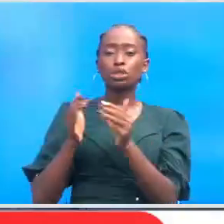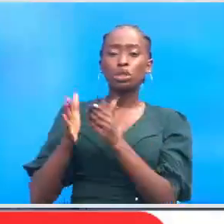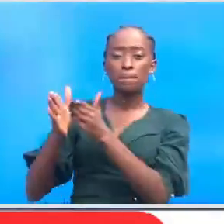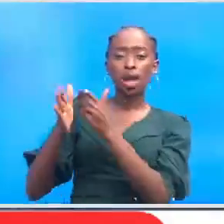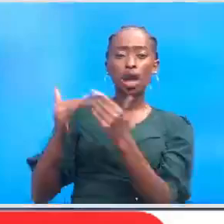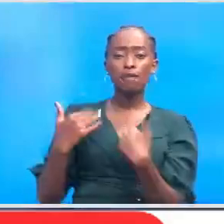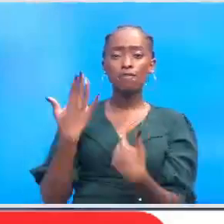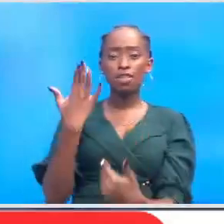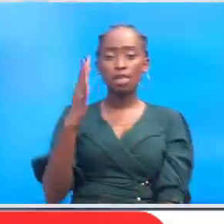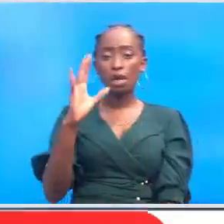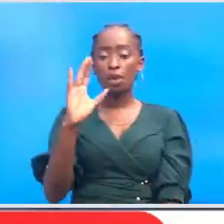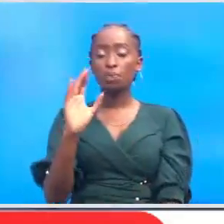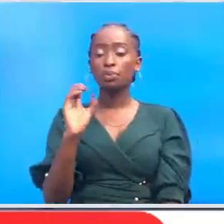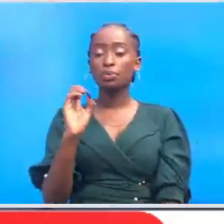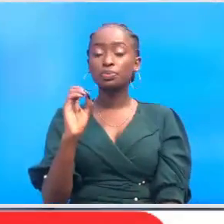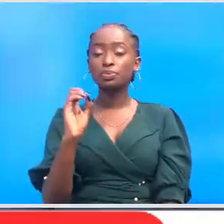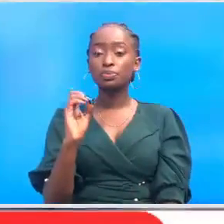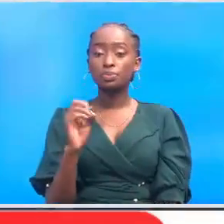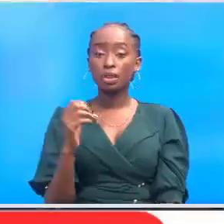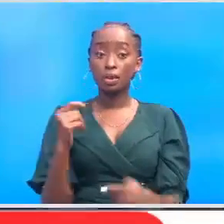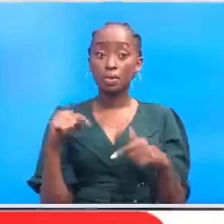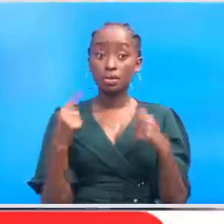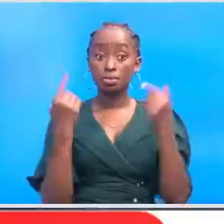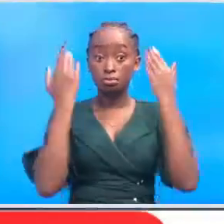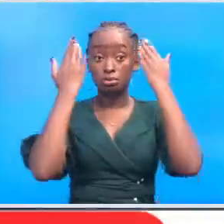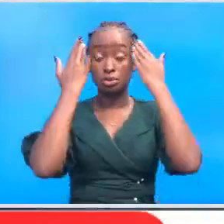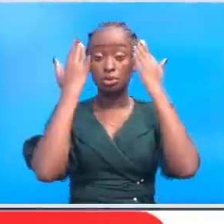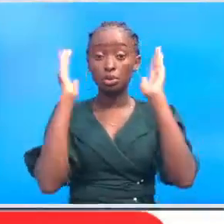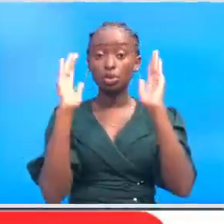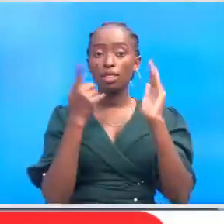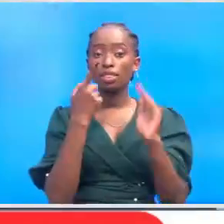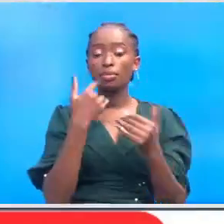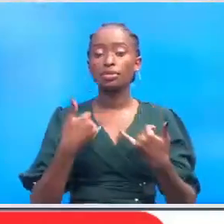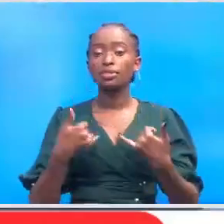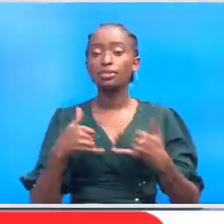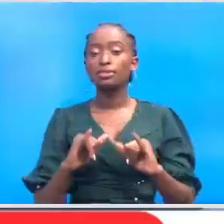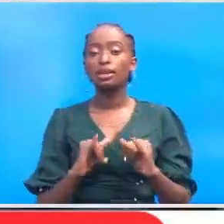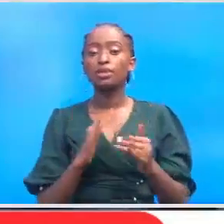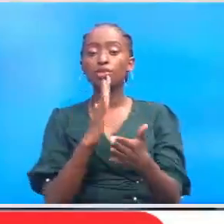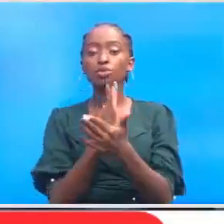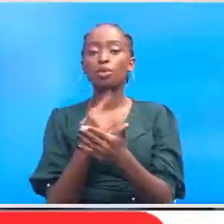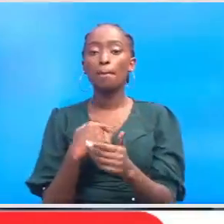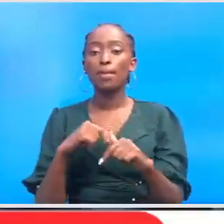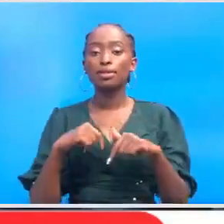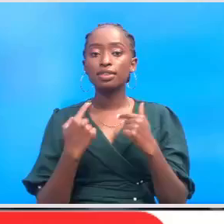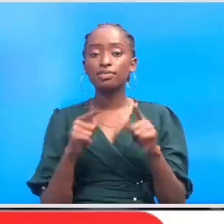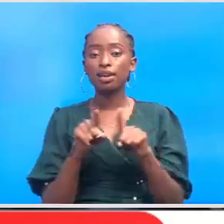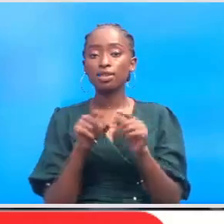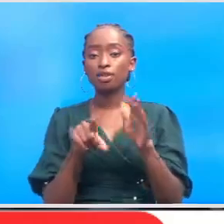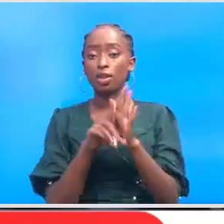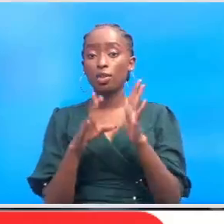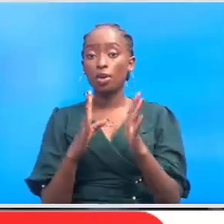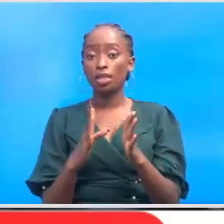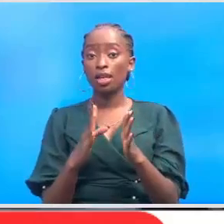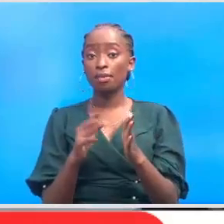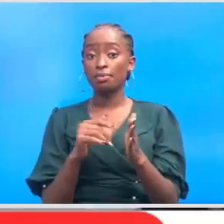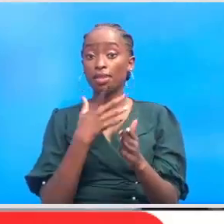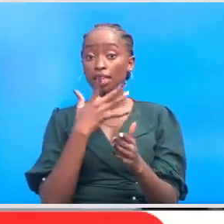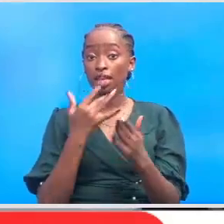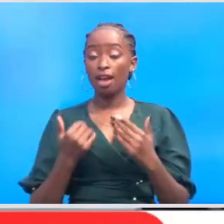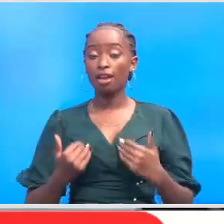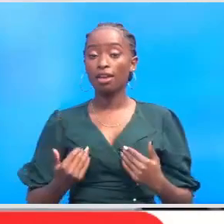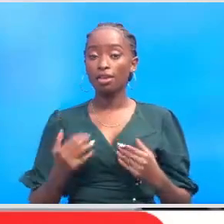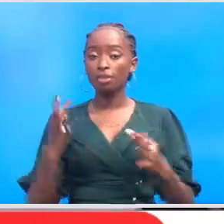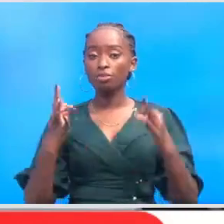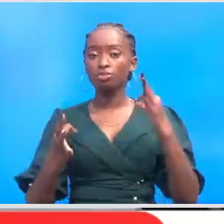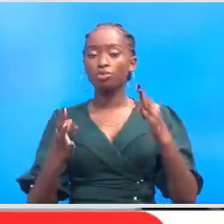know. They have not explained. They actually tried to stop me as a lawyer. The magistrate in his ruling noted that